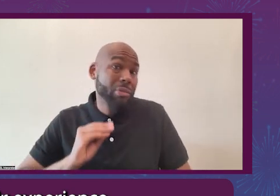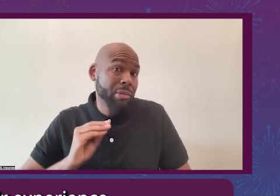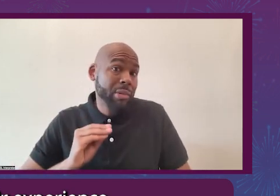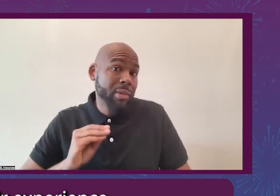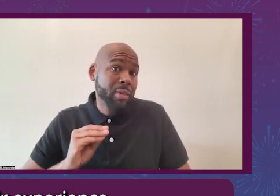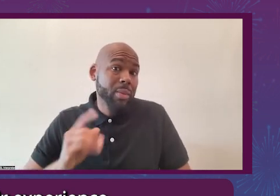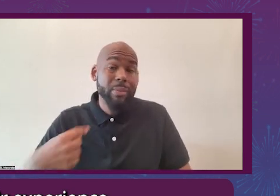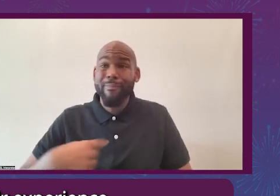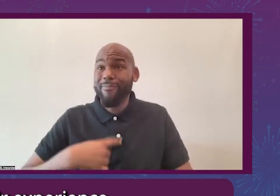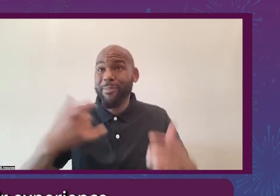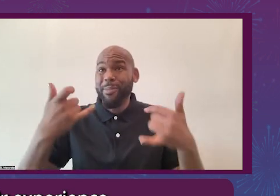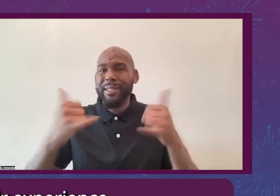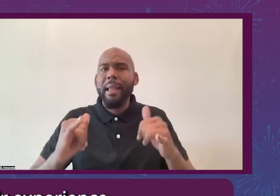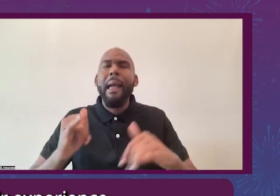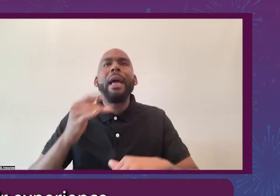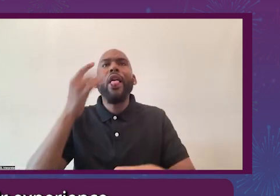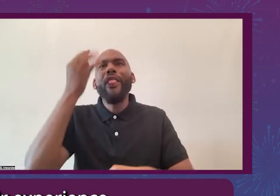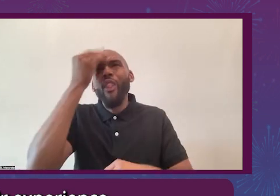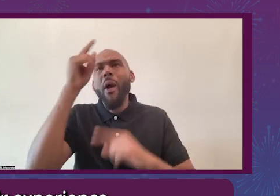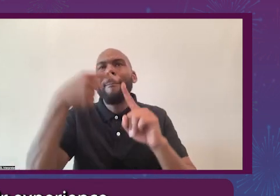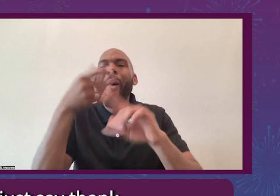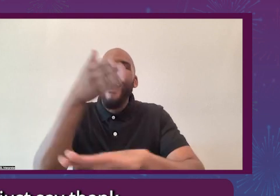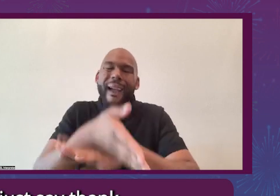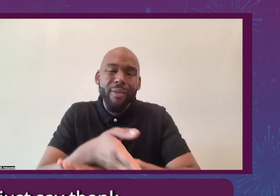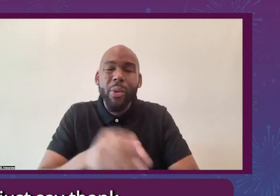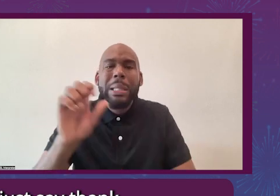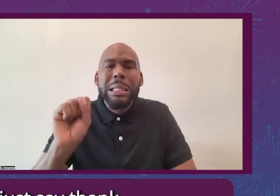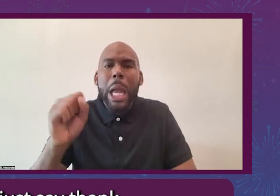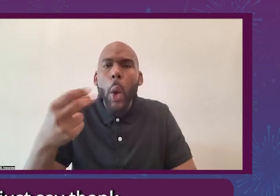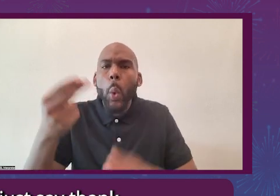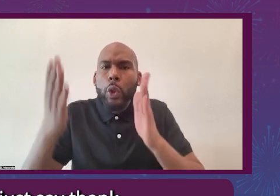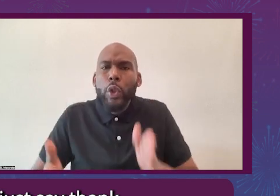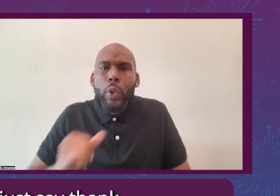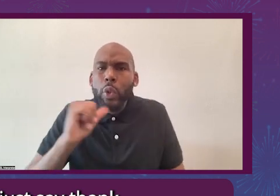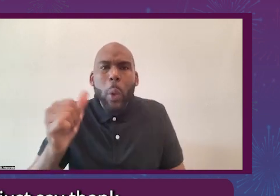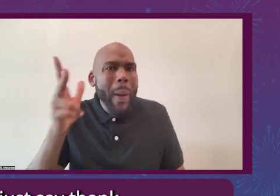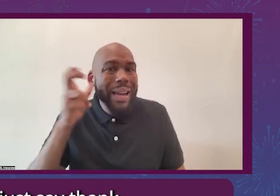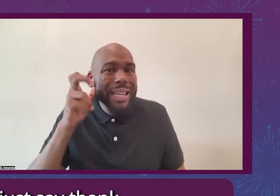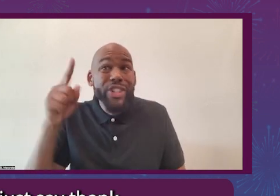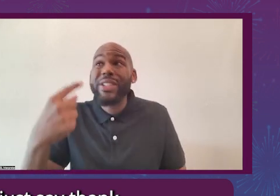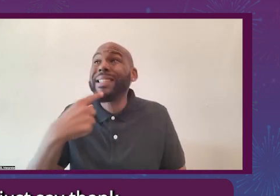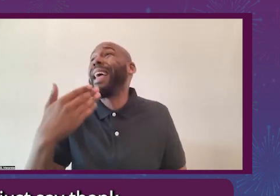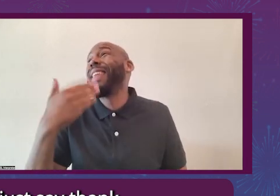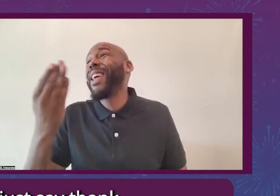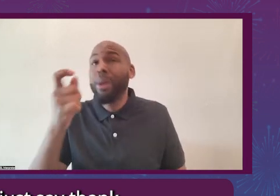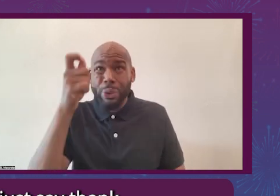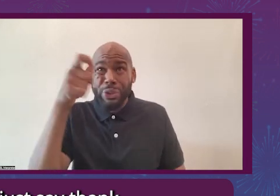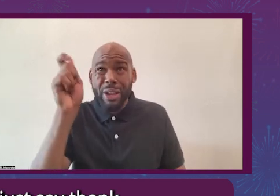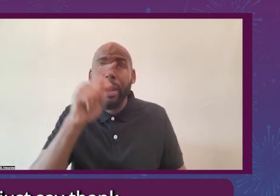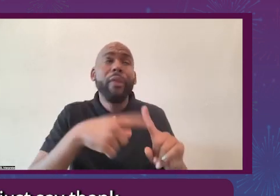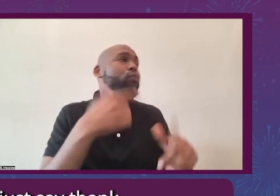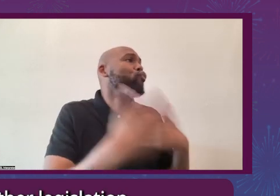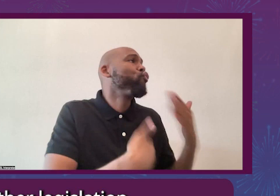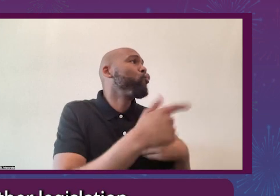experience, we are still an afterthought in these meetings. Stakeholders don't listen. They just say thank you, check the